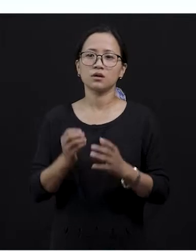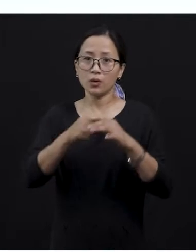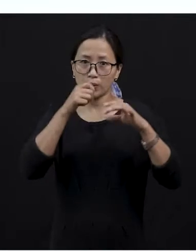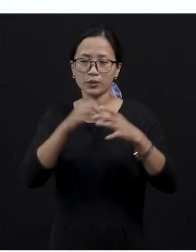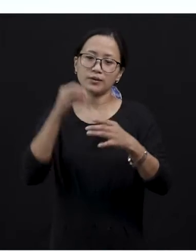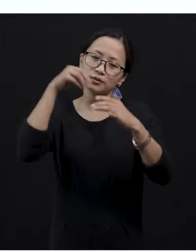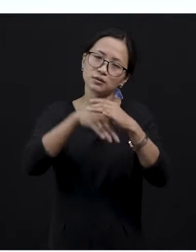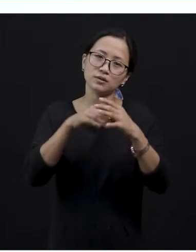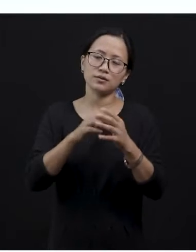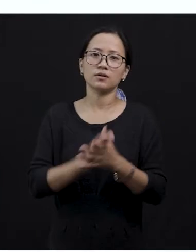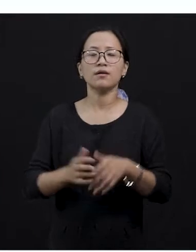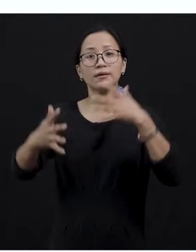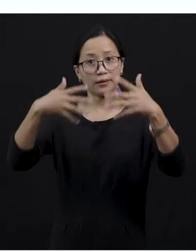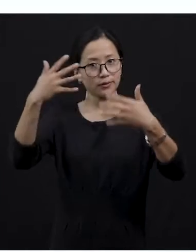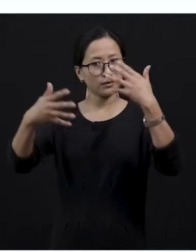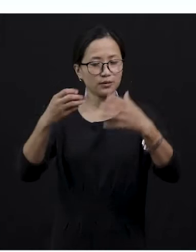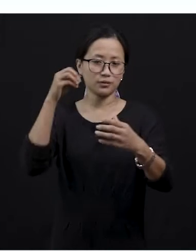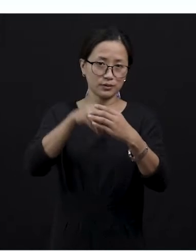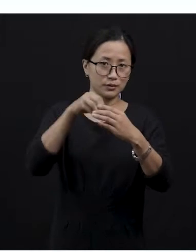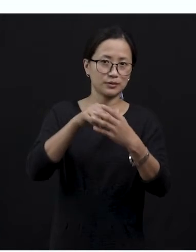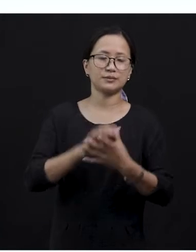no? Balloons are filled with your